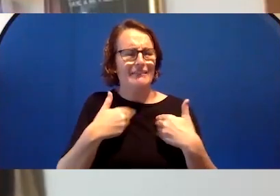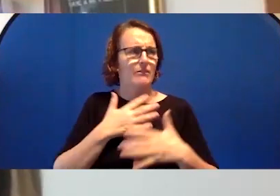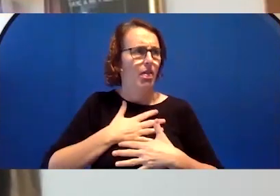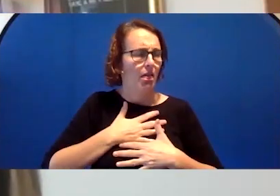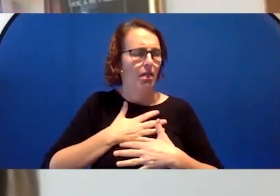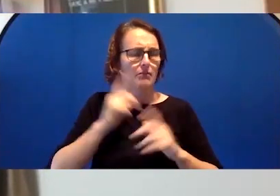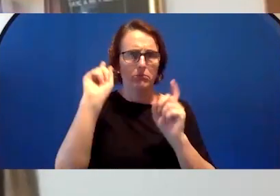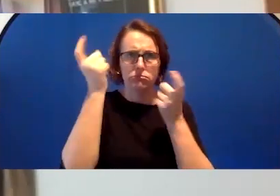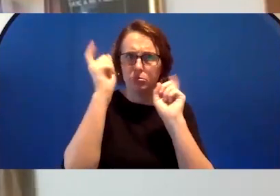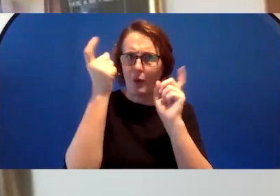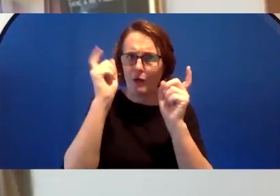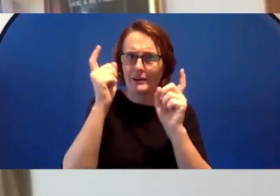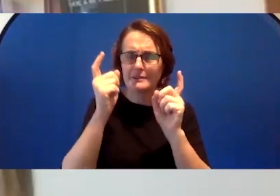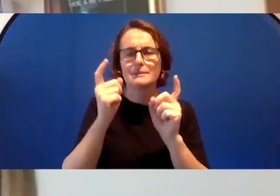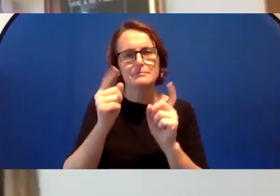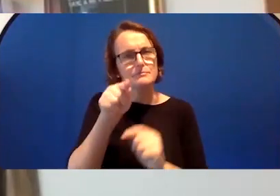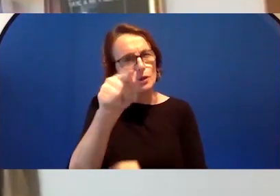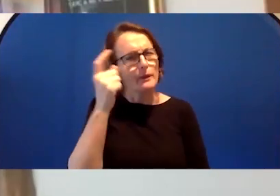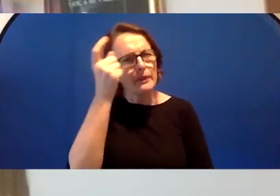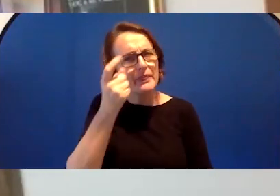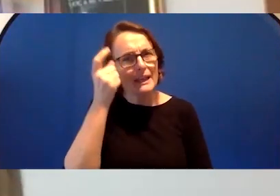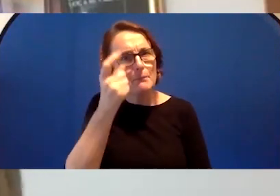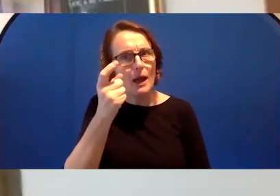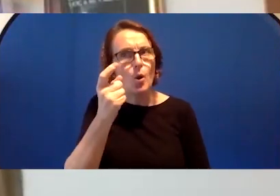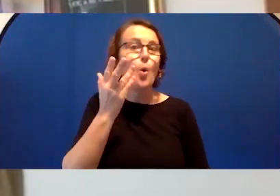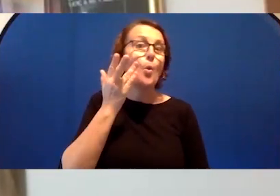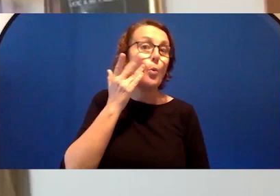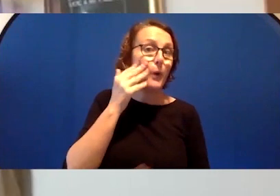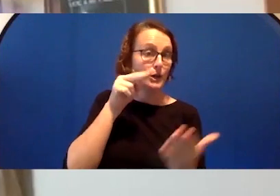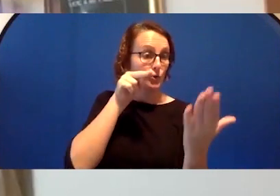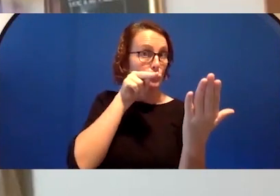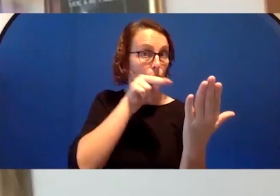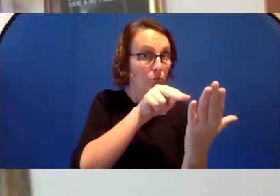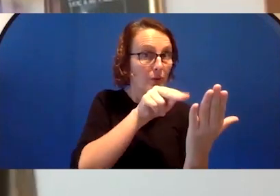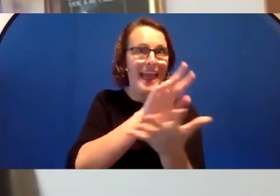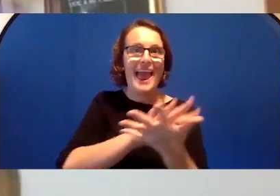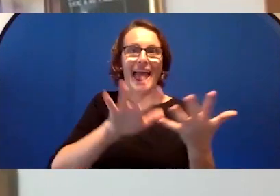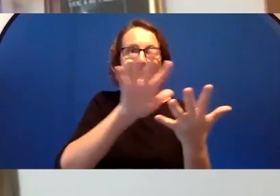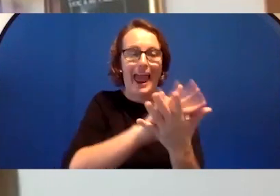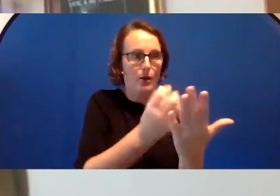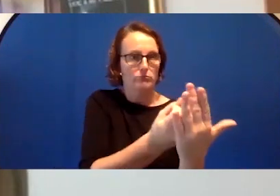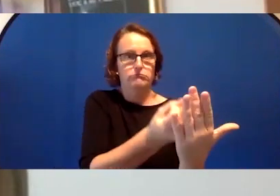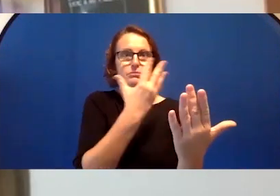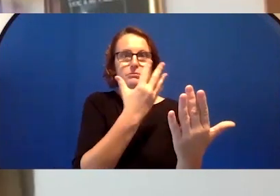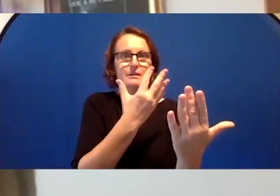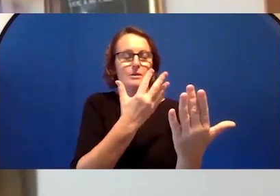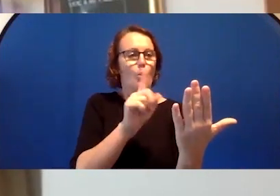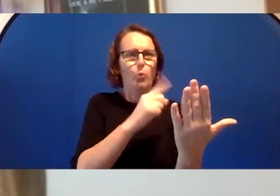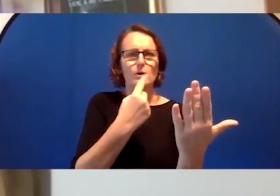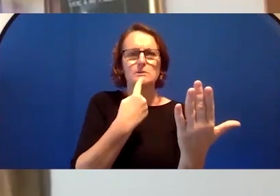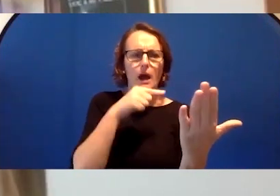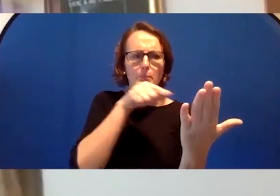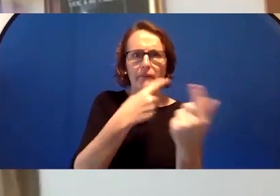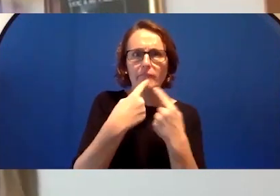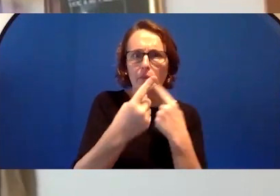worried. So really consider when and how you're getting your information. Consider what sources of information that you're